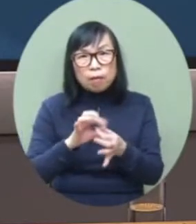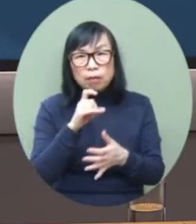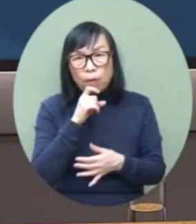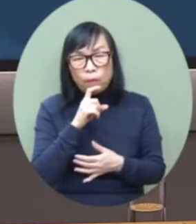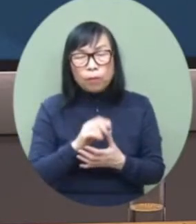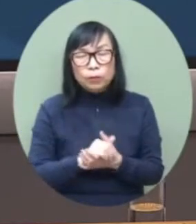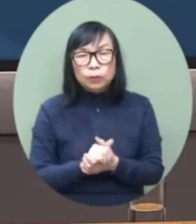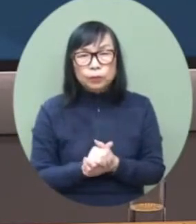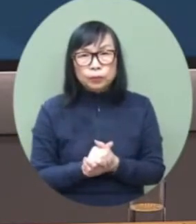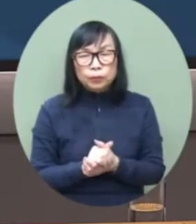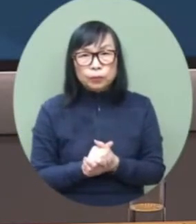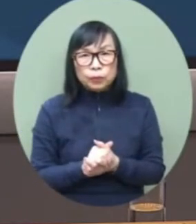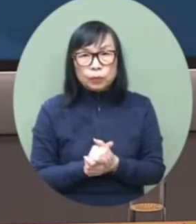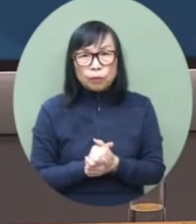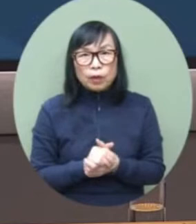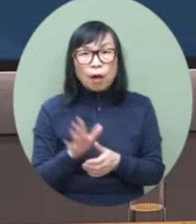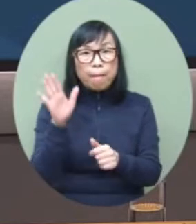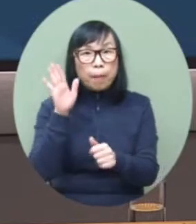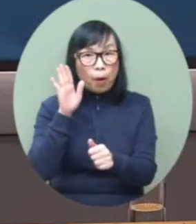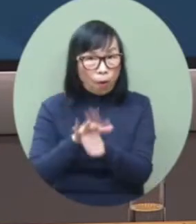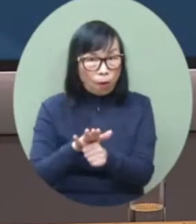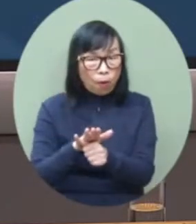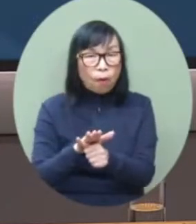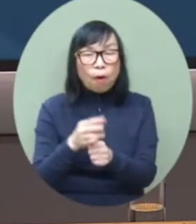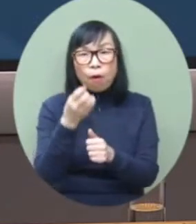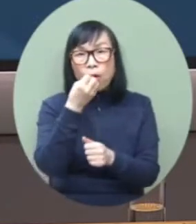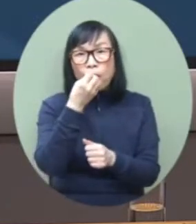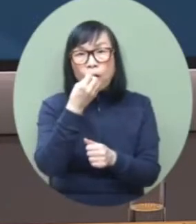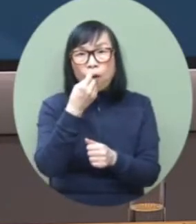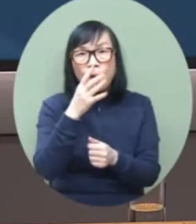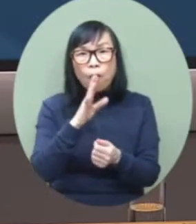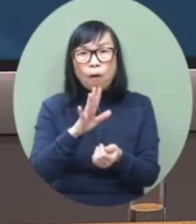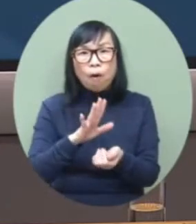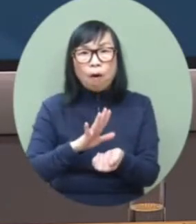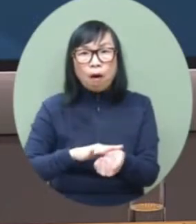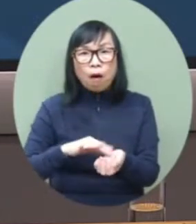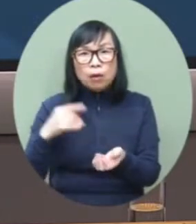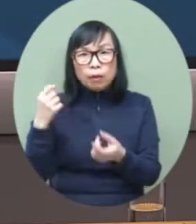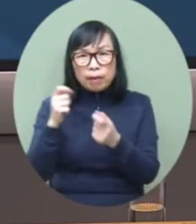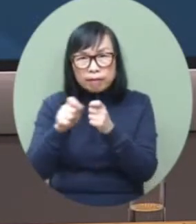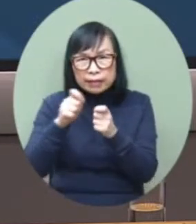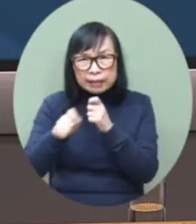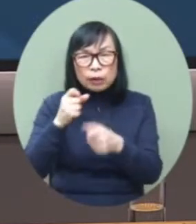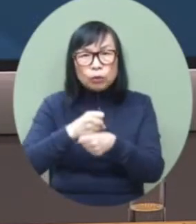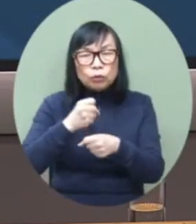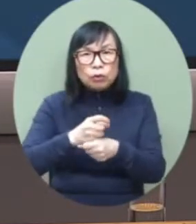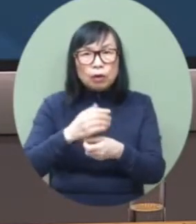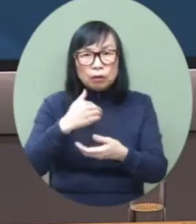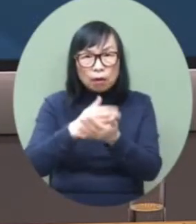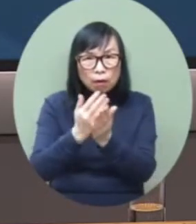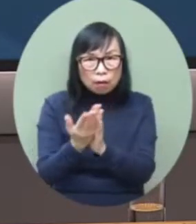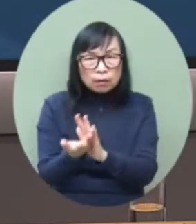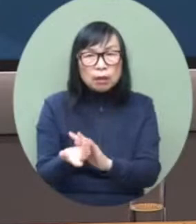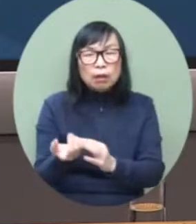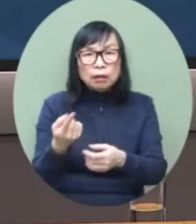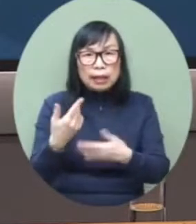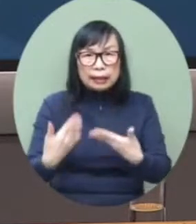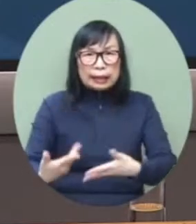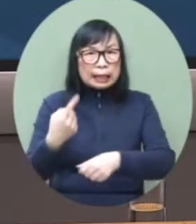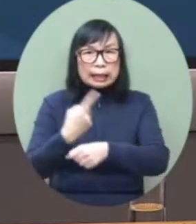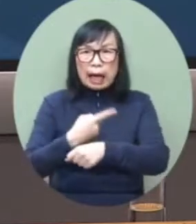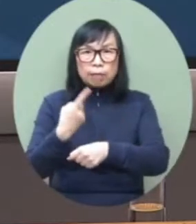they are here to exchange views with the epidemiologists, and they will be